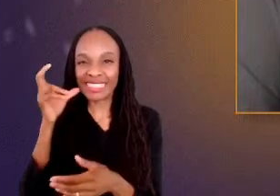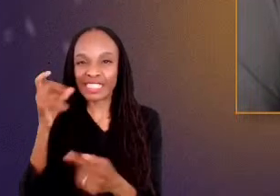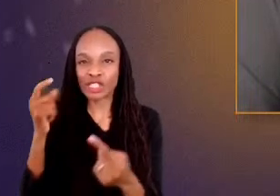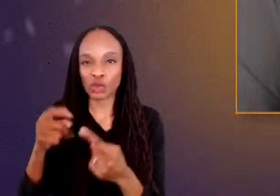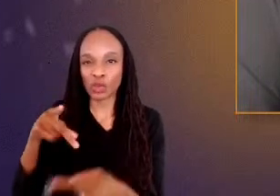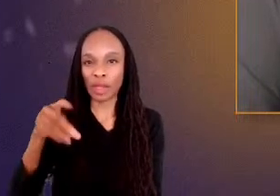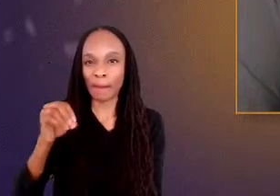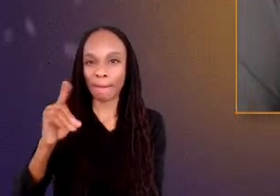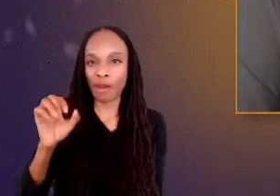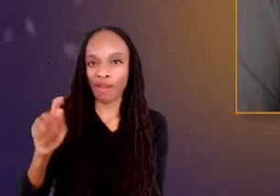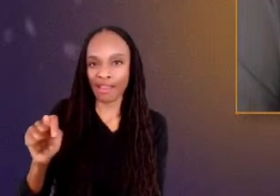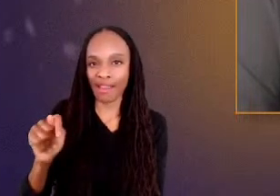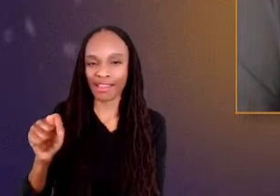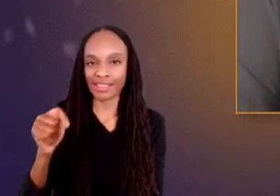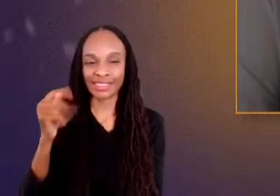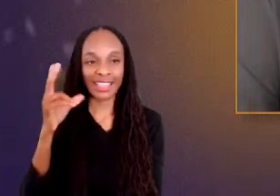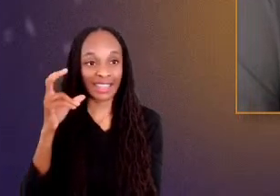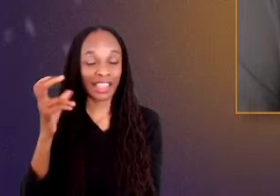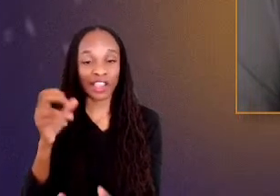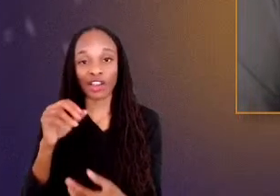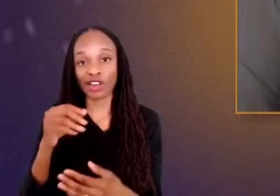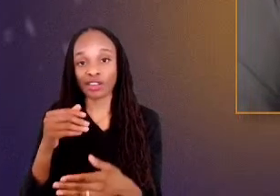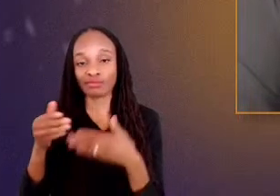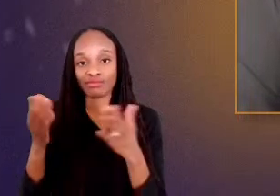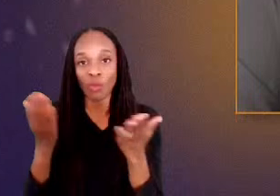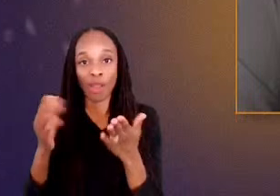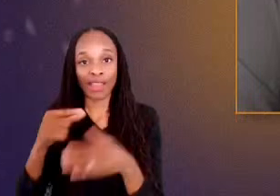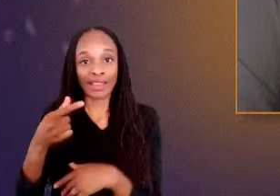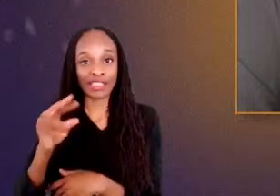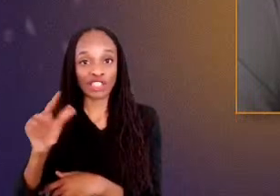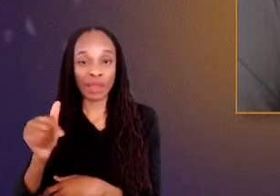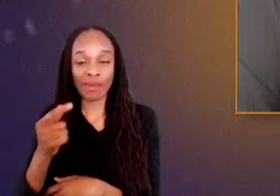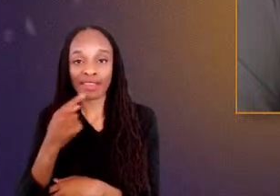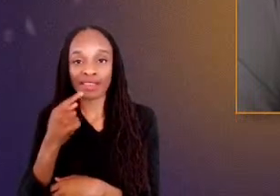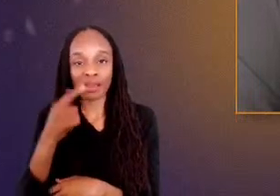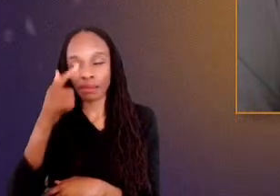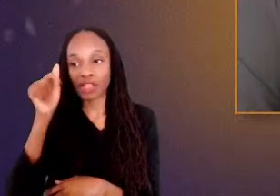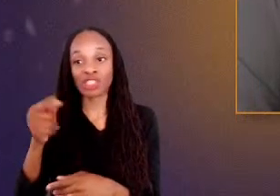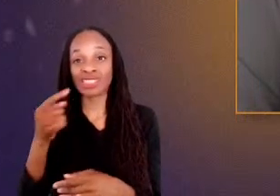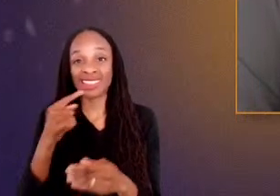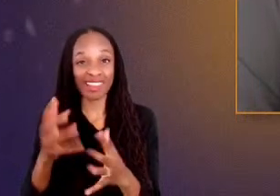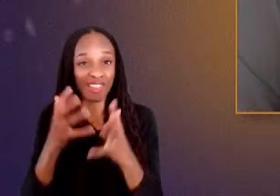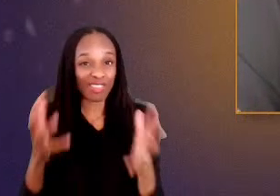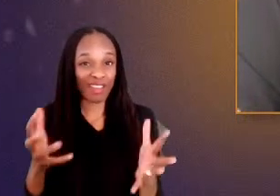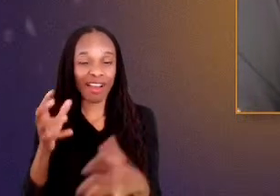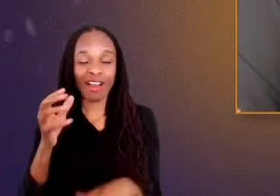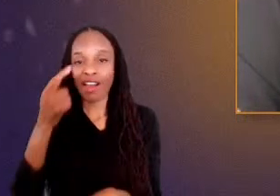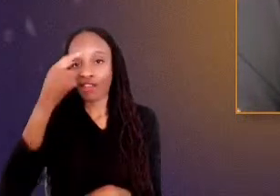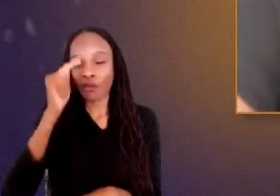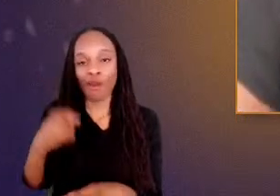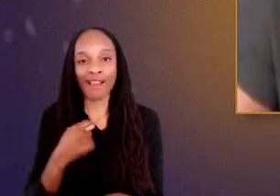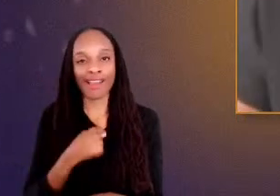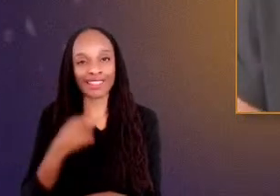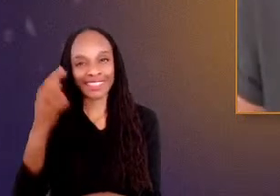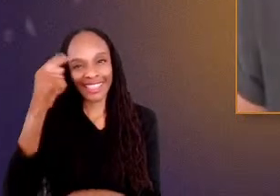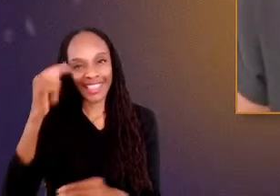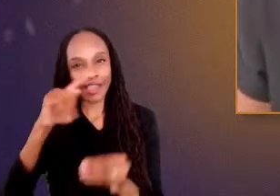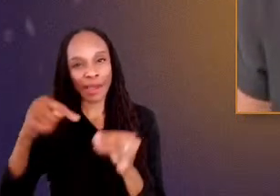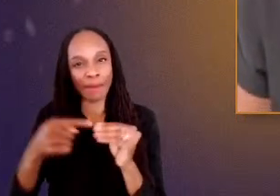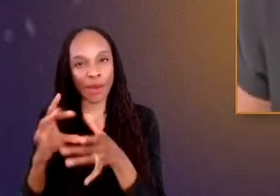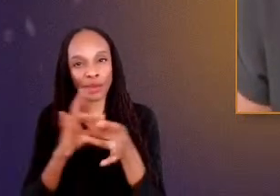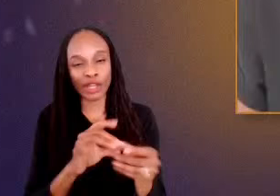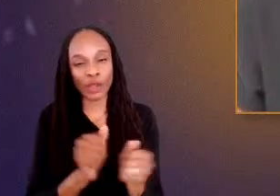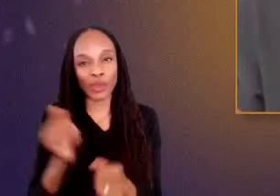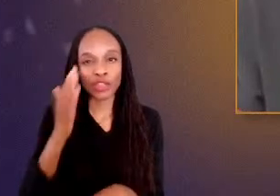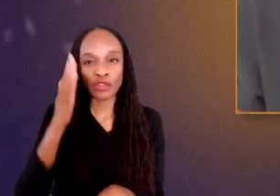Gemma's comments. I think she had a lot to say that gave us some things to think about in terms of the future of